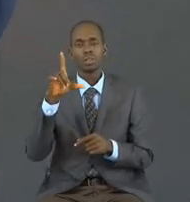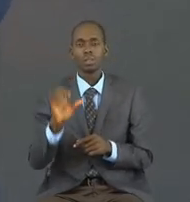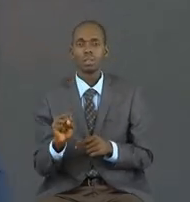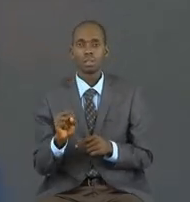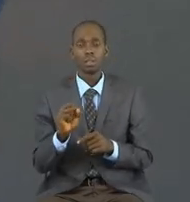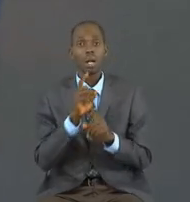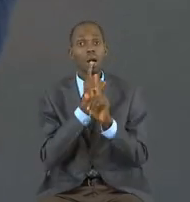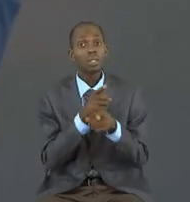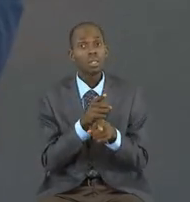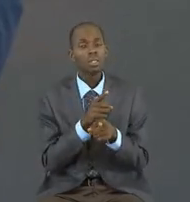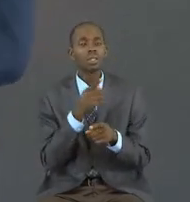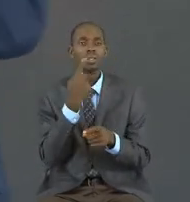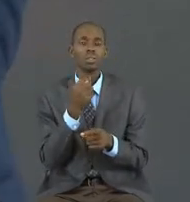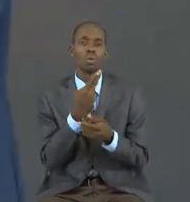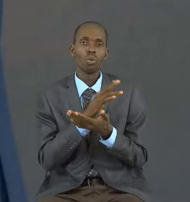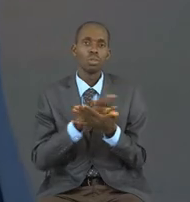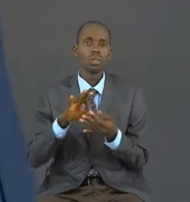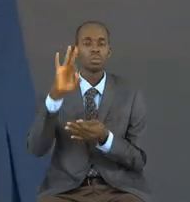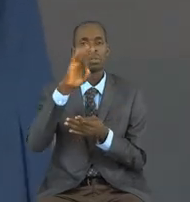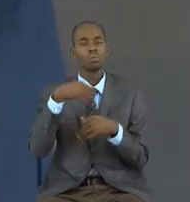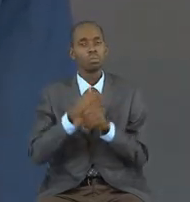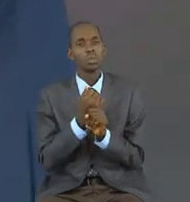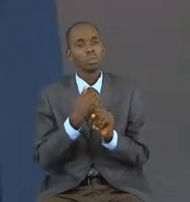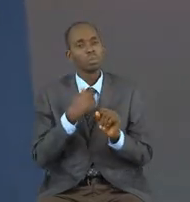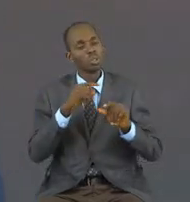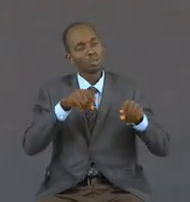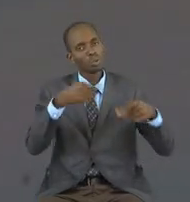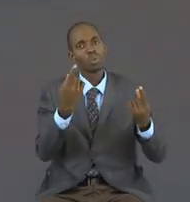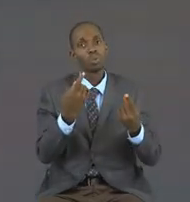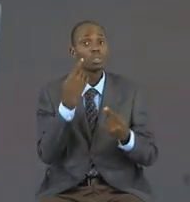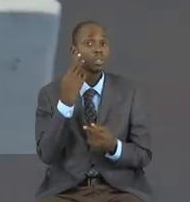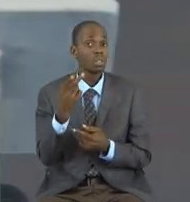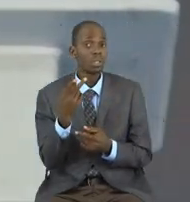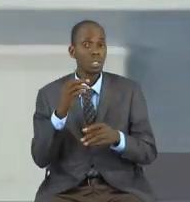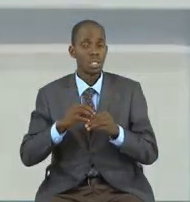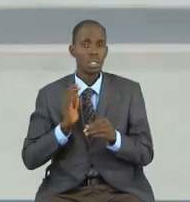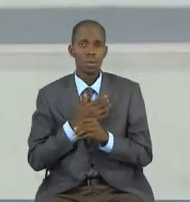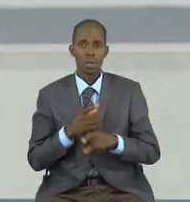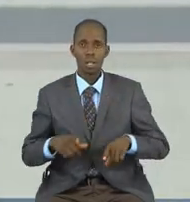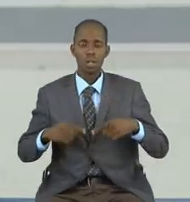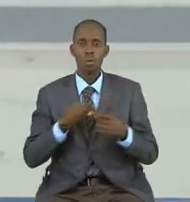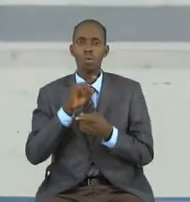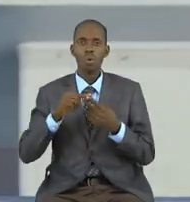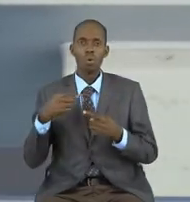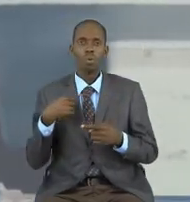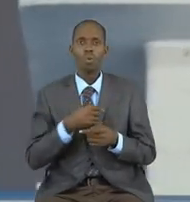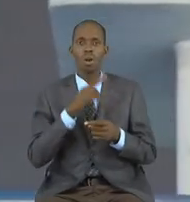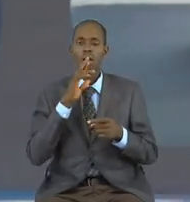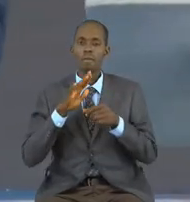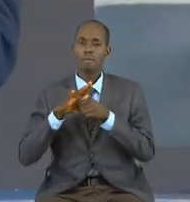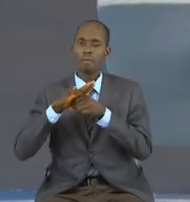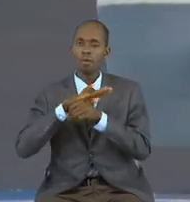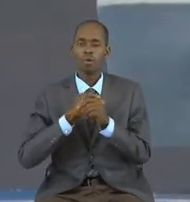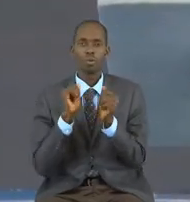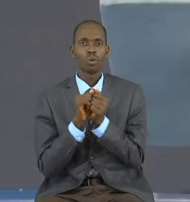me go. You see, in our lives, when we're filled with the Holy Ghost, it's not just talking in